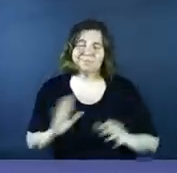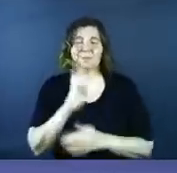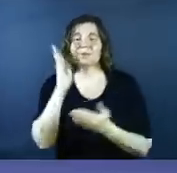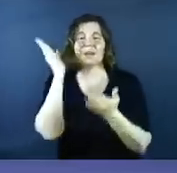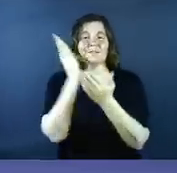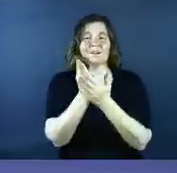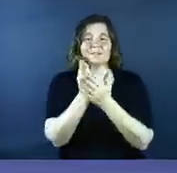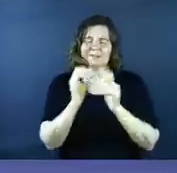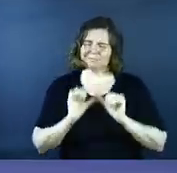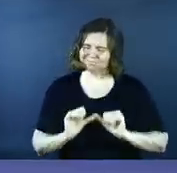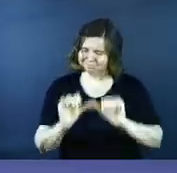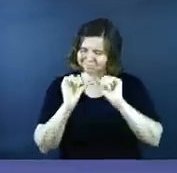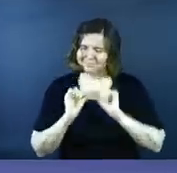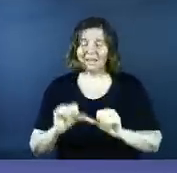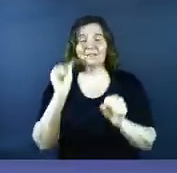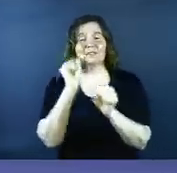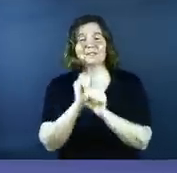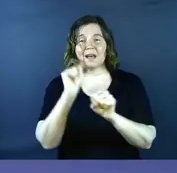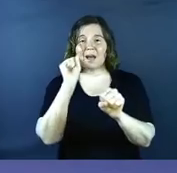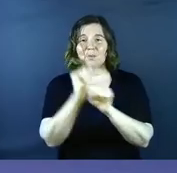working.